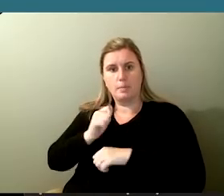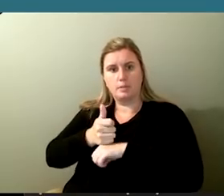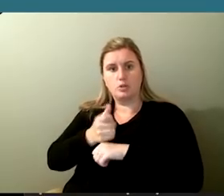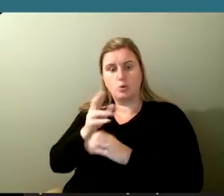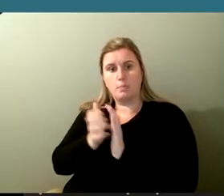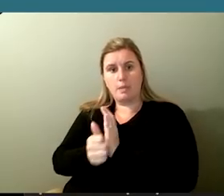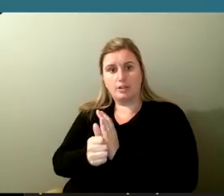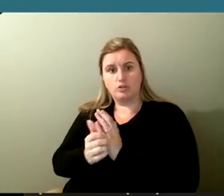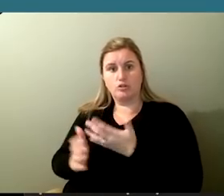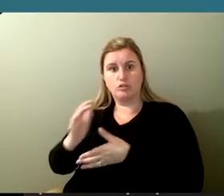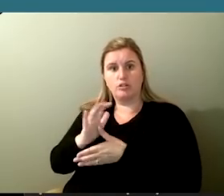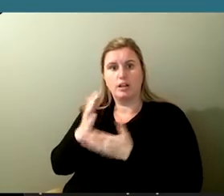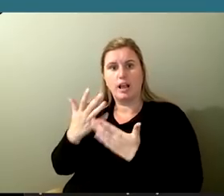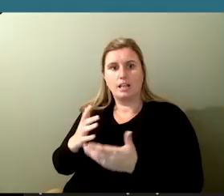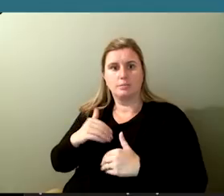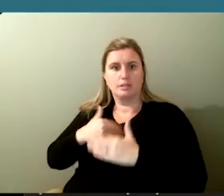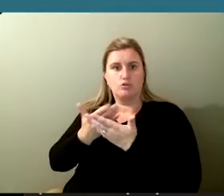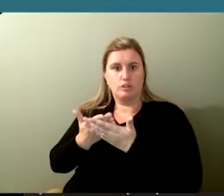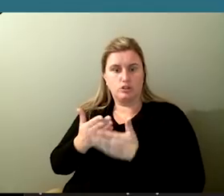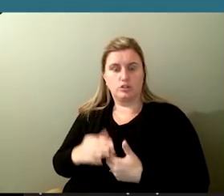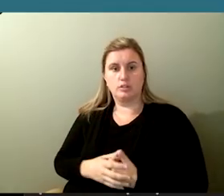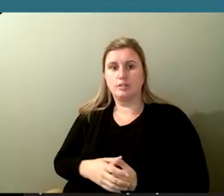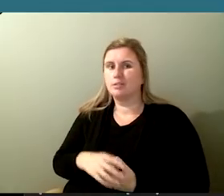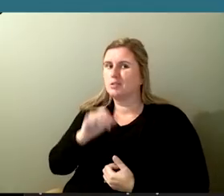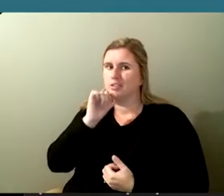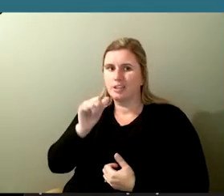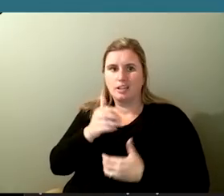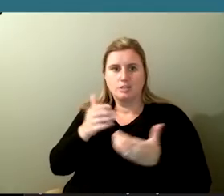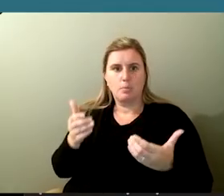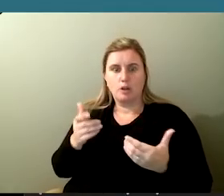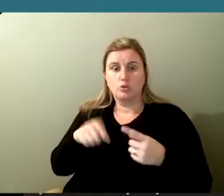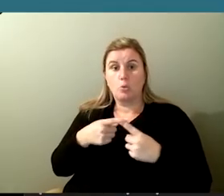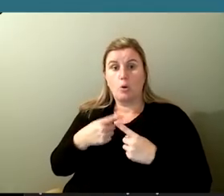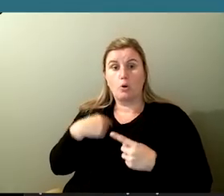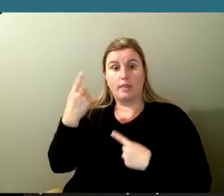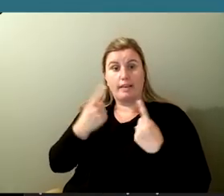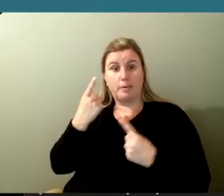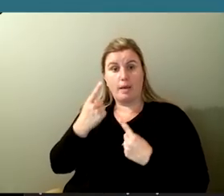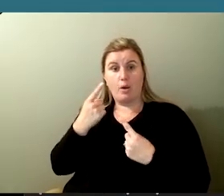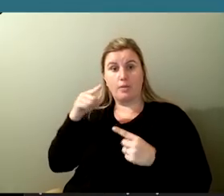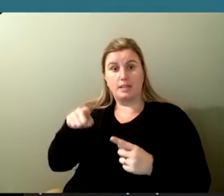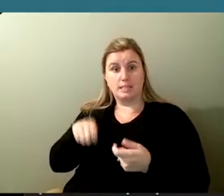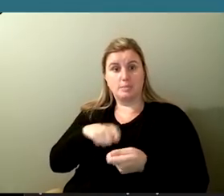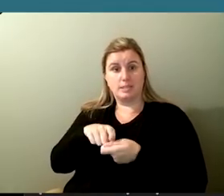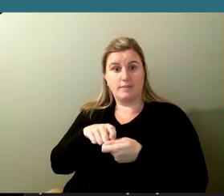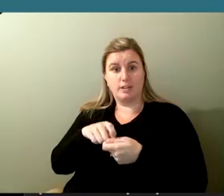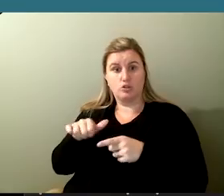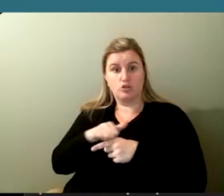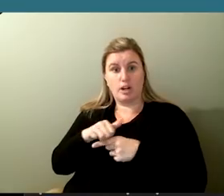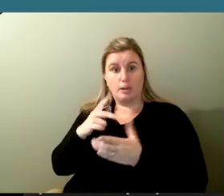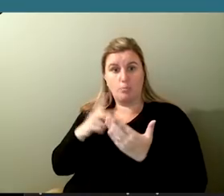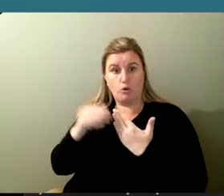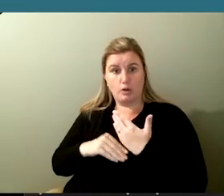mastery criterion has been actually reached. So it is not so much. So when we're thinking about this specific training